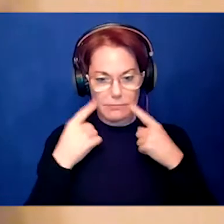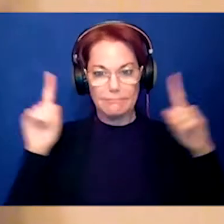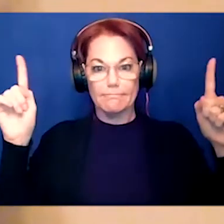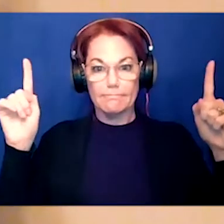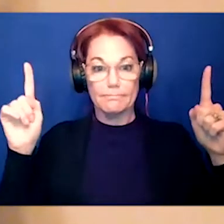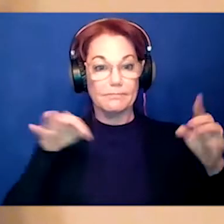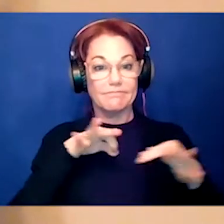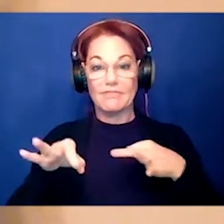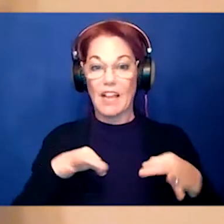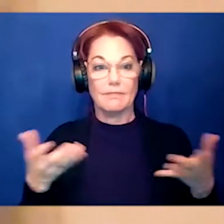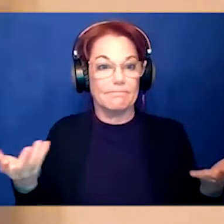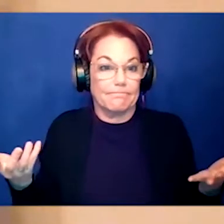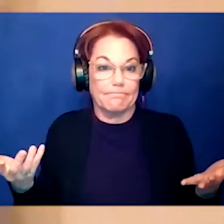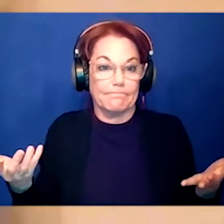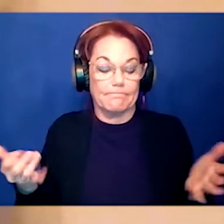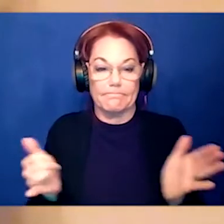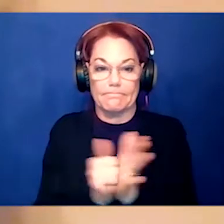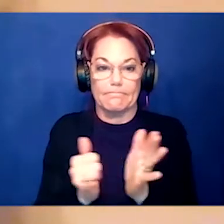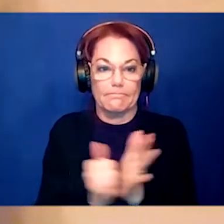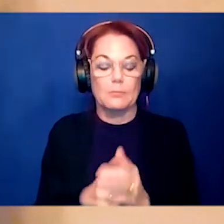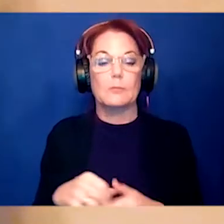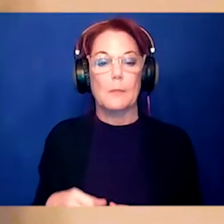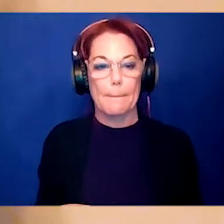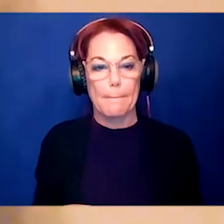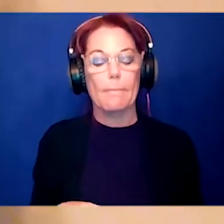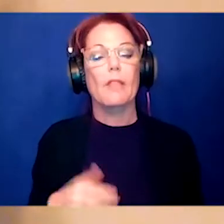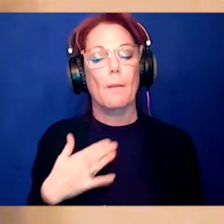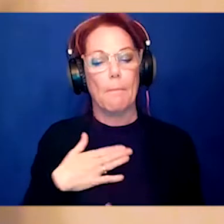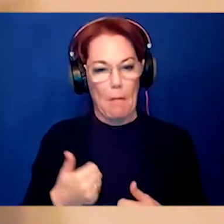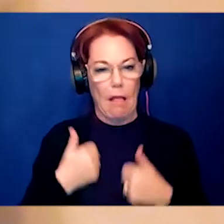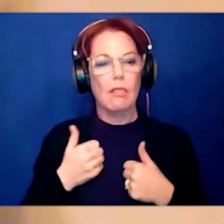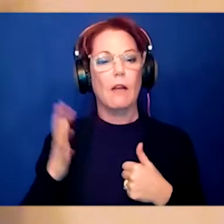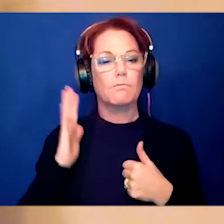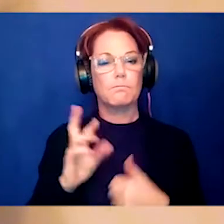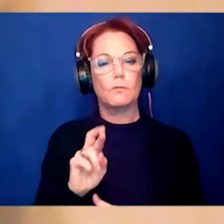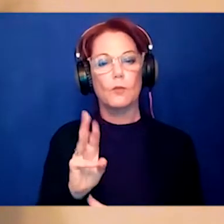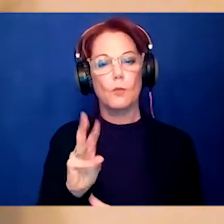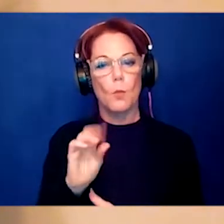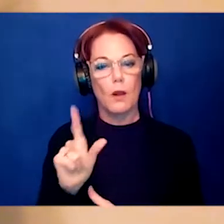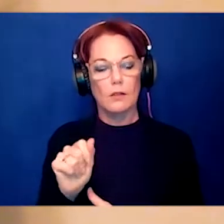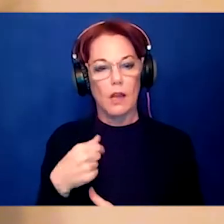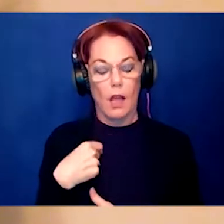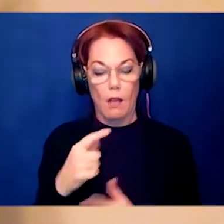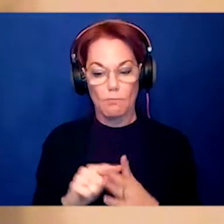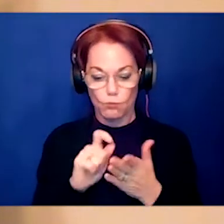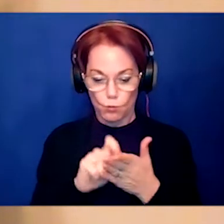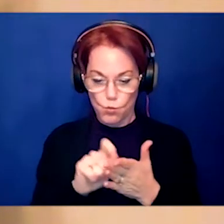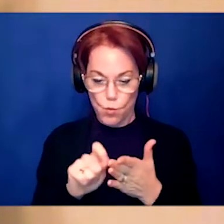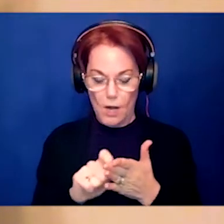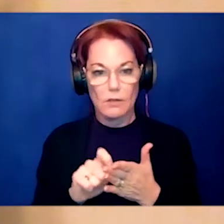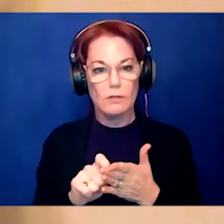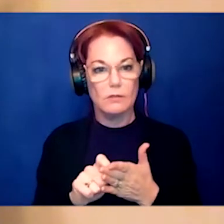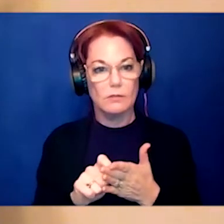And I made it through the school and life in Gihembe because I started writing. I wrote about life and the lives of other forever